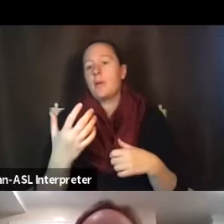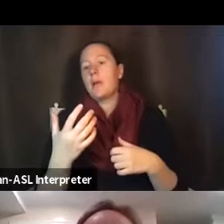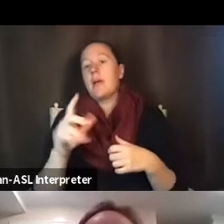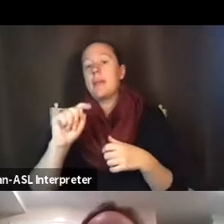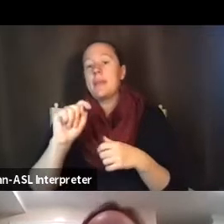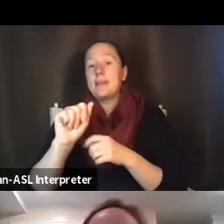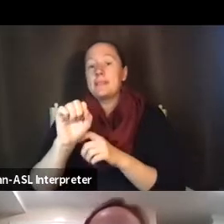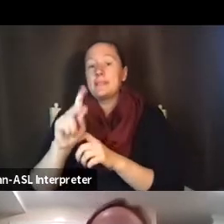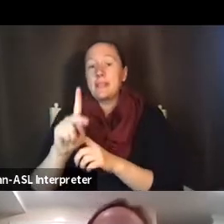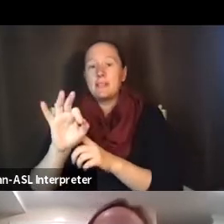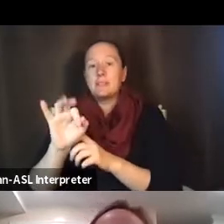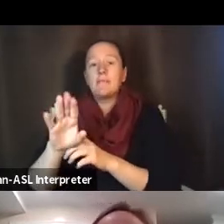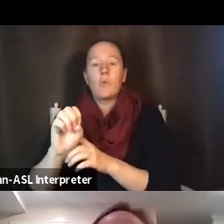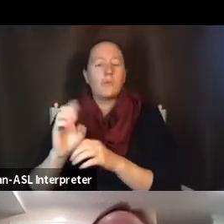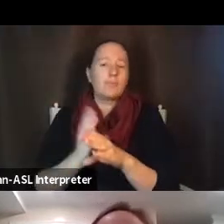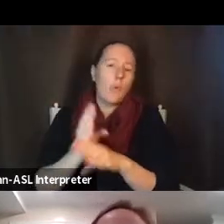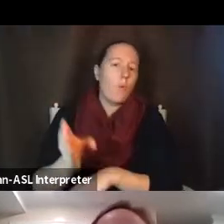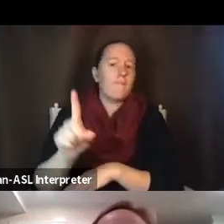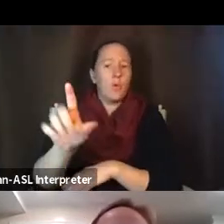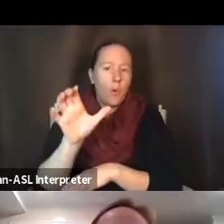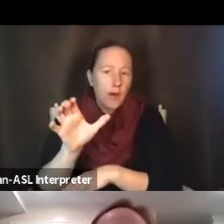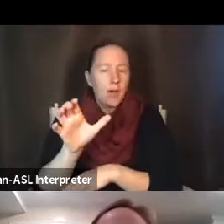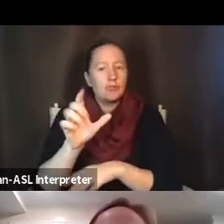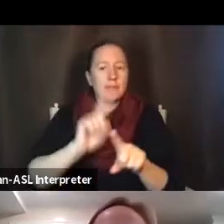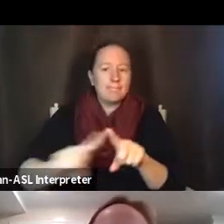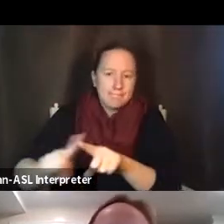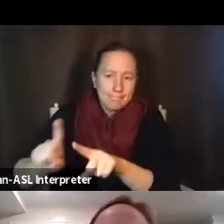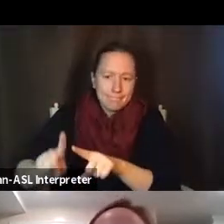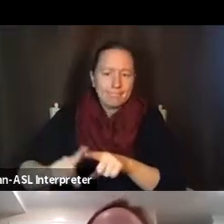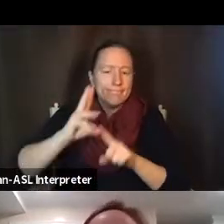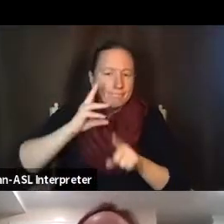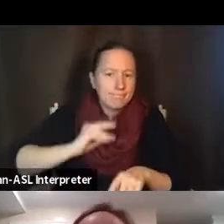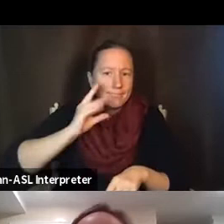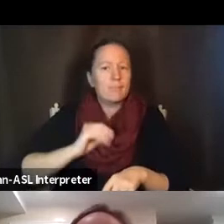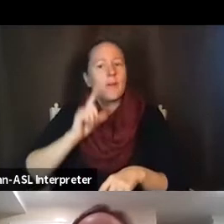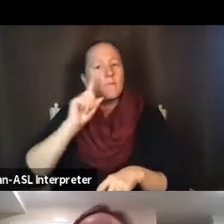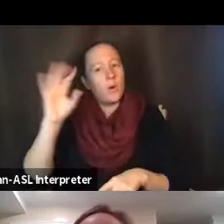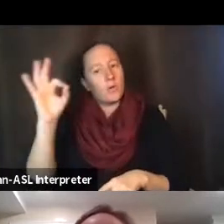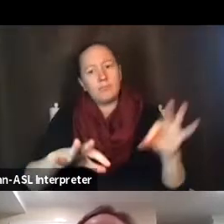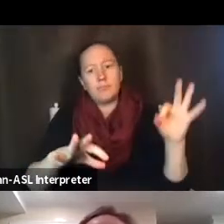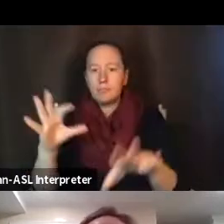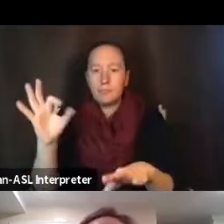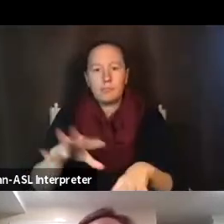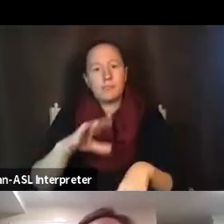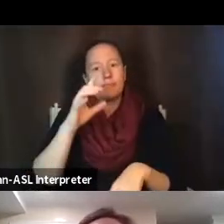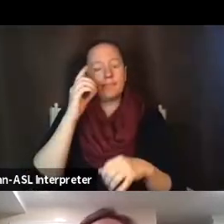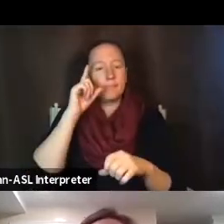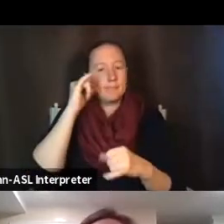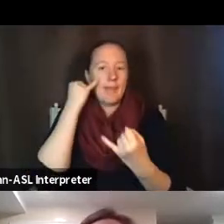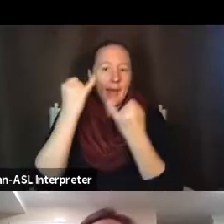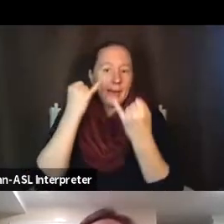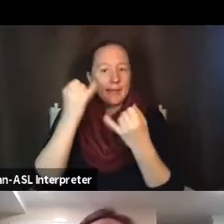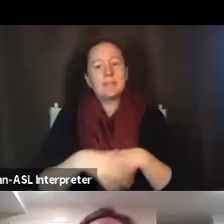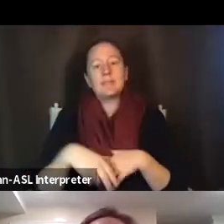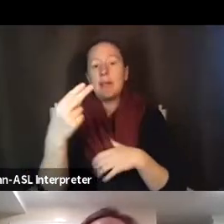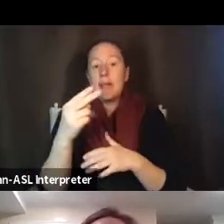consumers, and community leaders joined to offer their ideas to reform the system. For the needs assessment, HMA